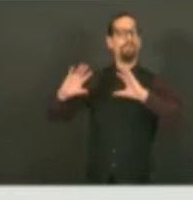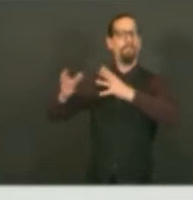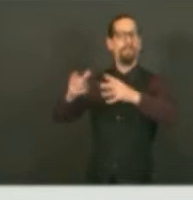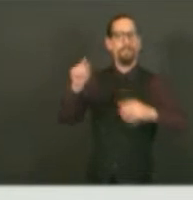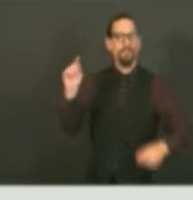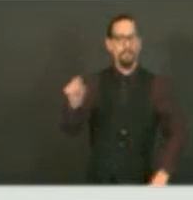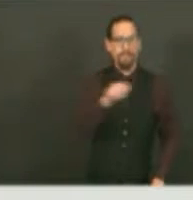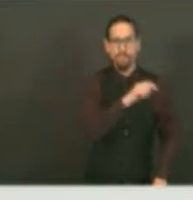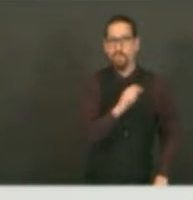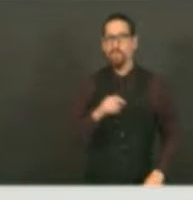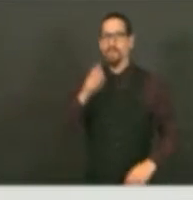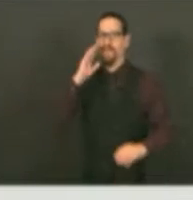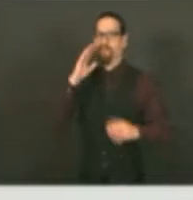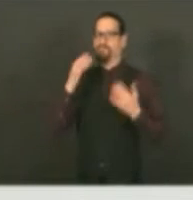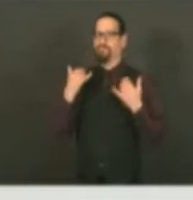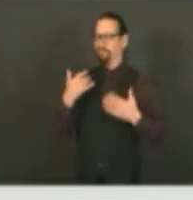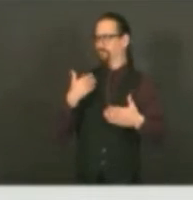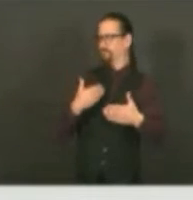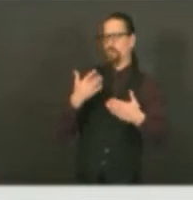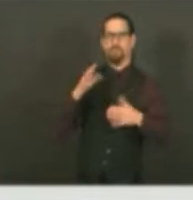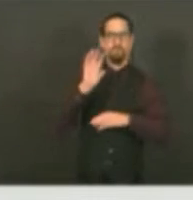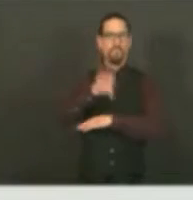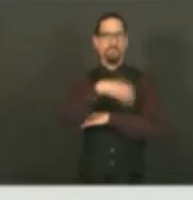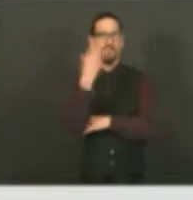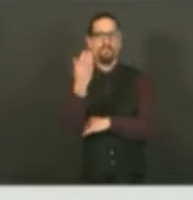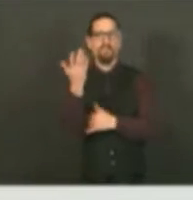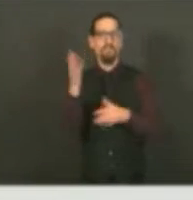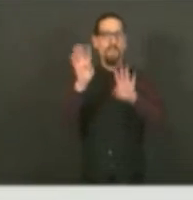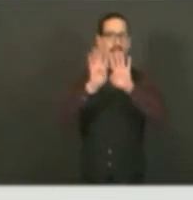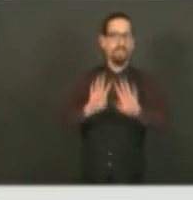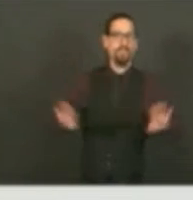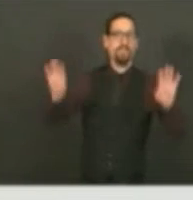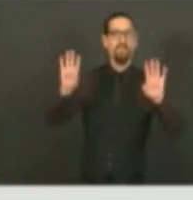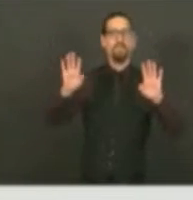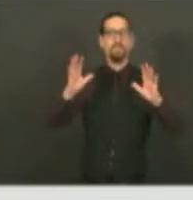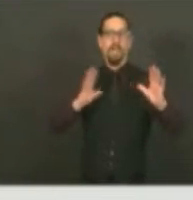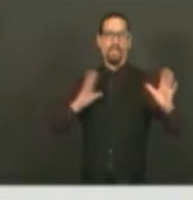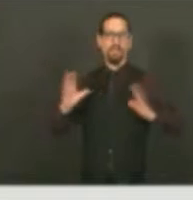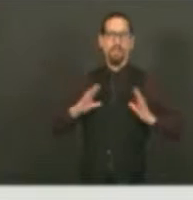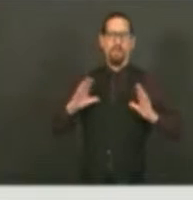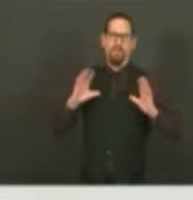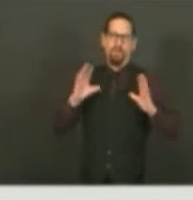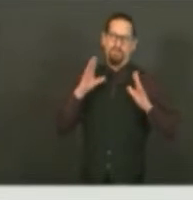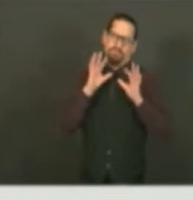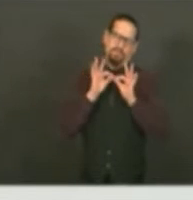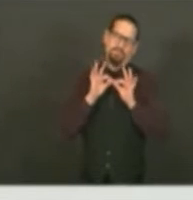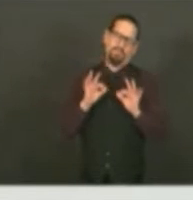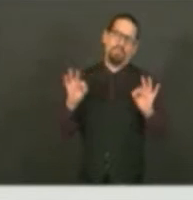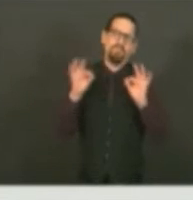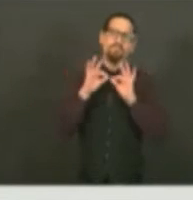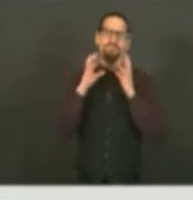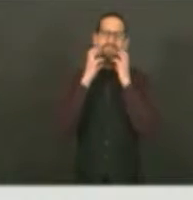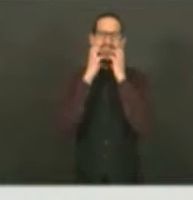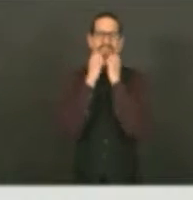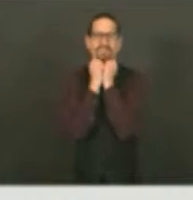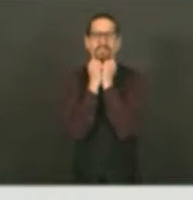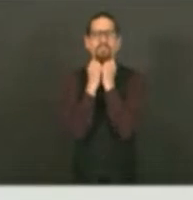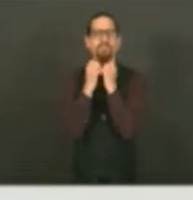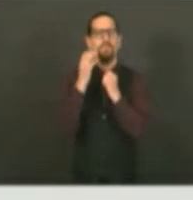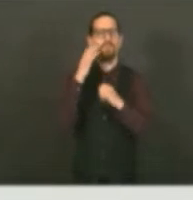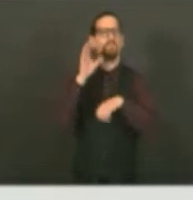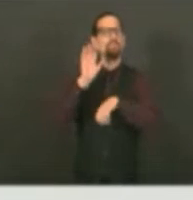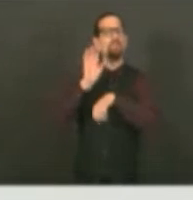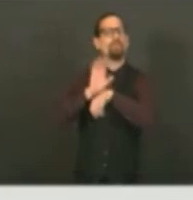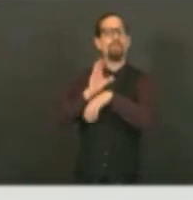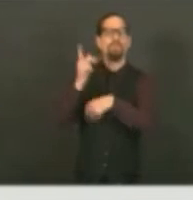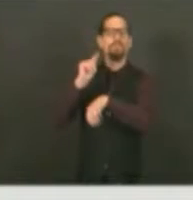celebrations. I realize it's incredibly valuable and proper to keep houses of worship open, and so we're going to do that. But I